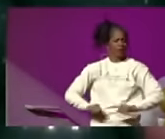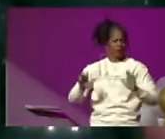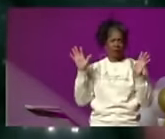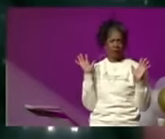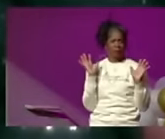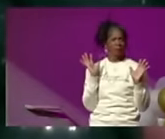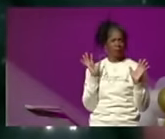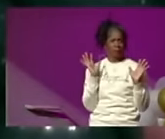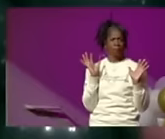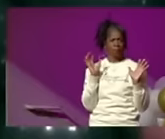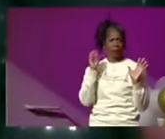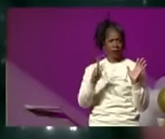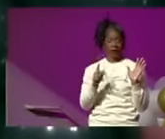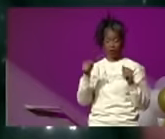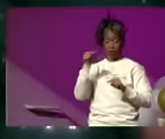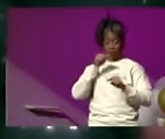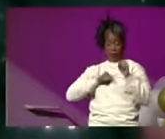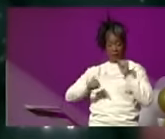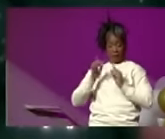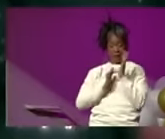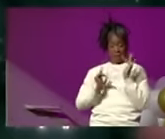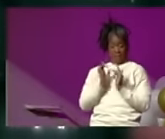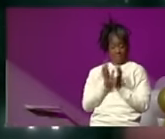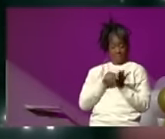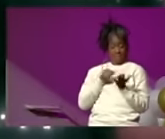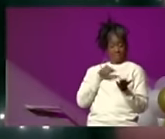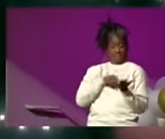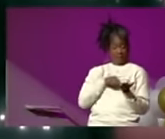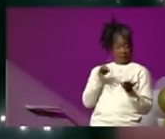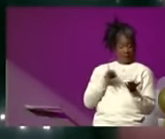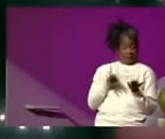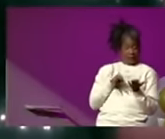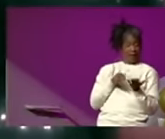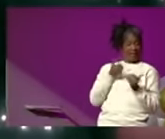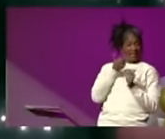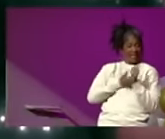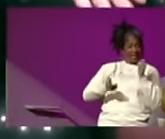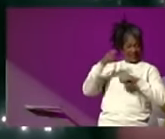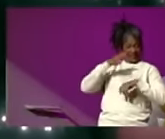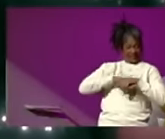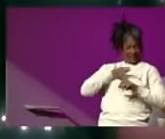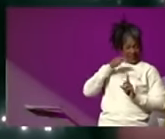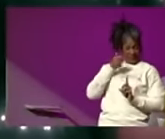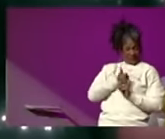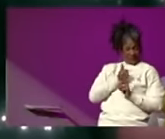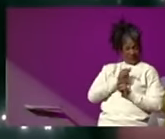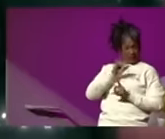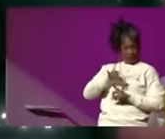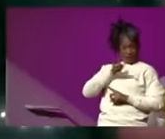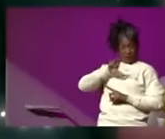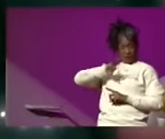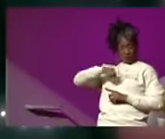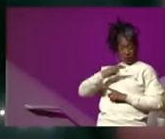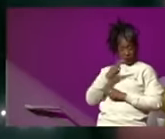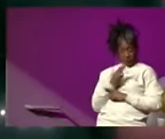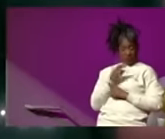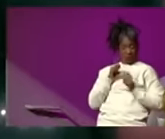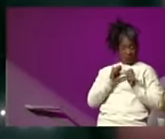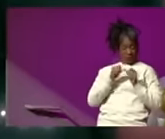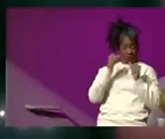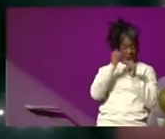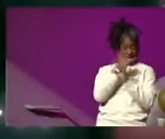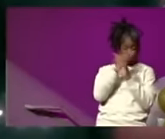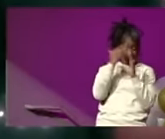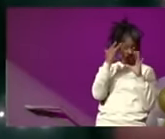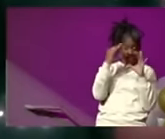discovered. Look at the text. The text says every time he dreamt, it took place when it was dark. The text says